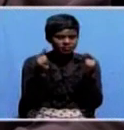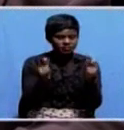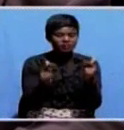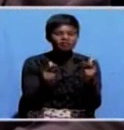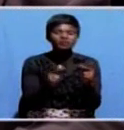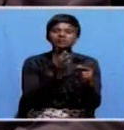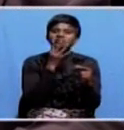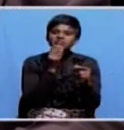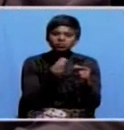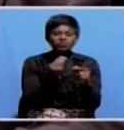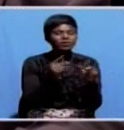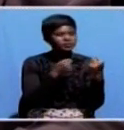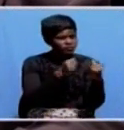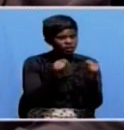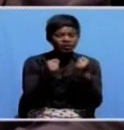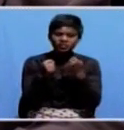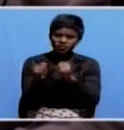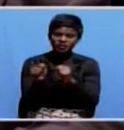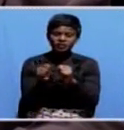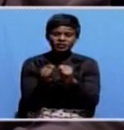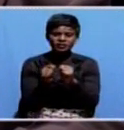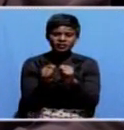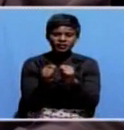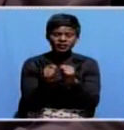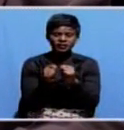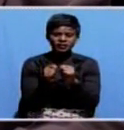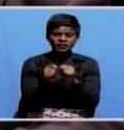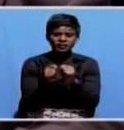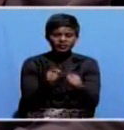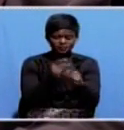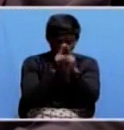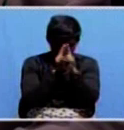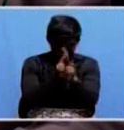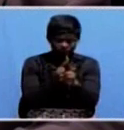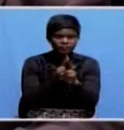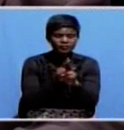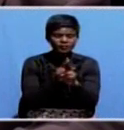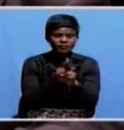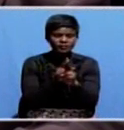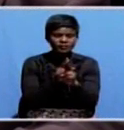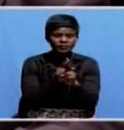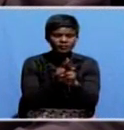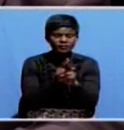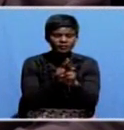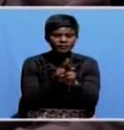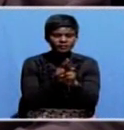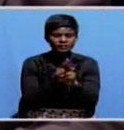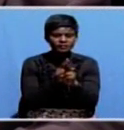Chilumba tried by all means to be respectful to each and every